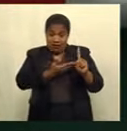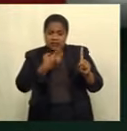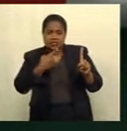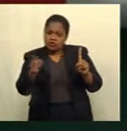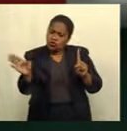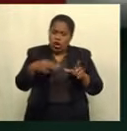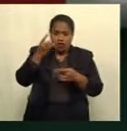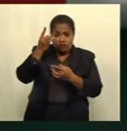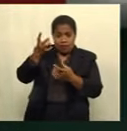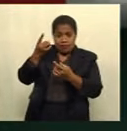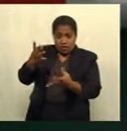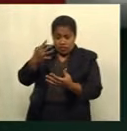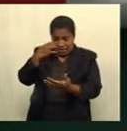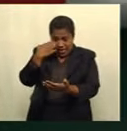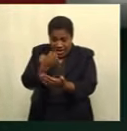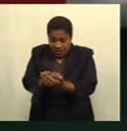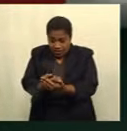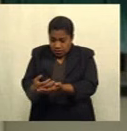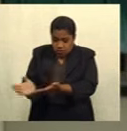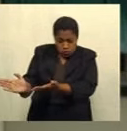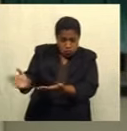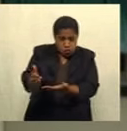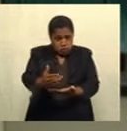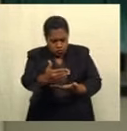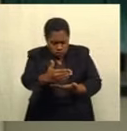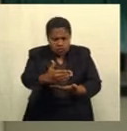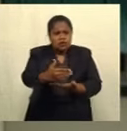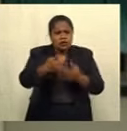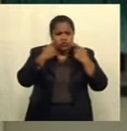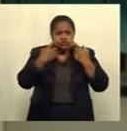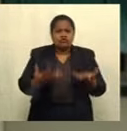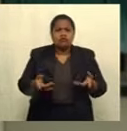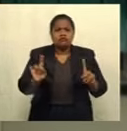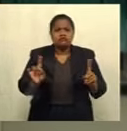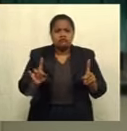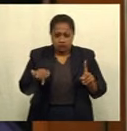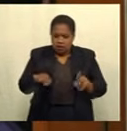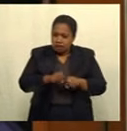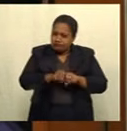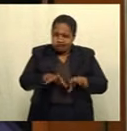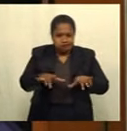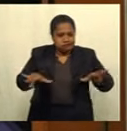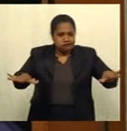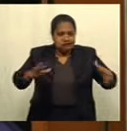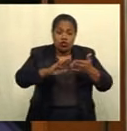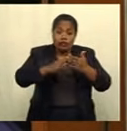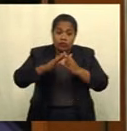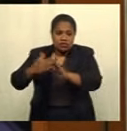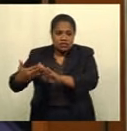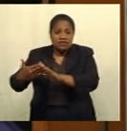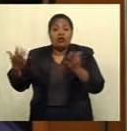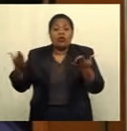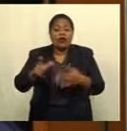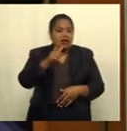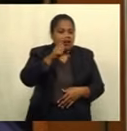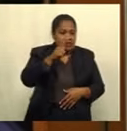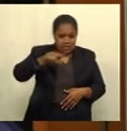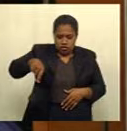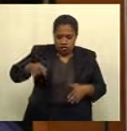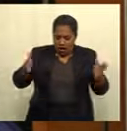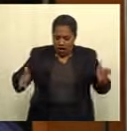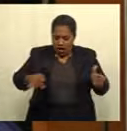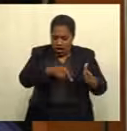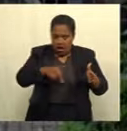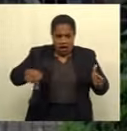information and evidence gathered indicate that there is widespread community transmission in the Lami Suva-Nosori